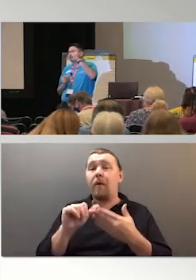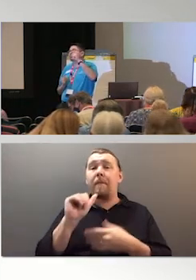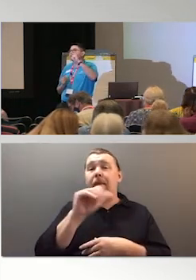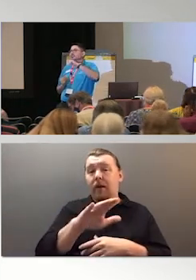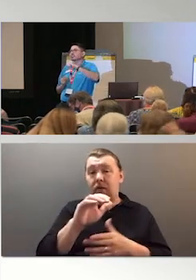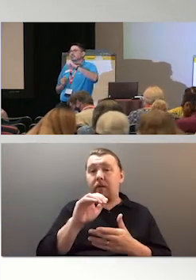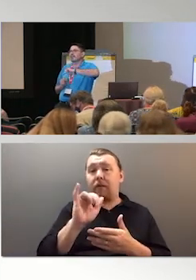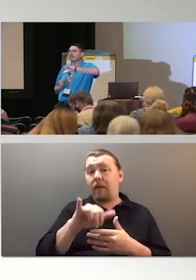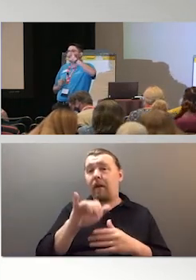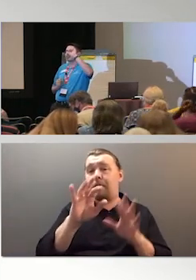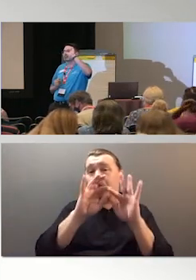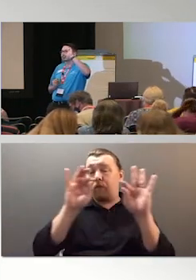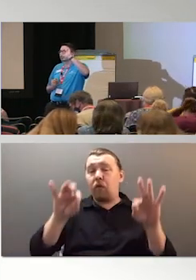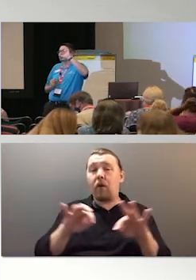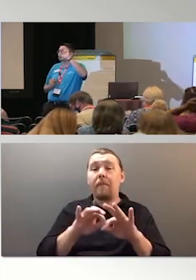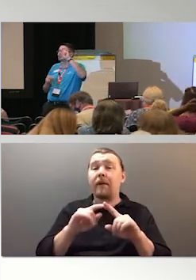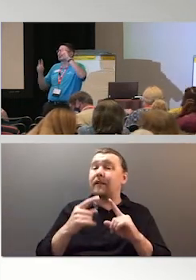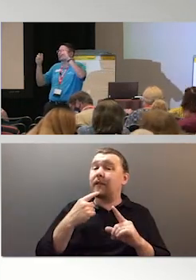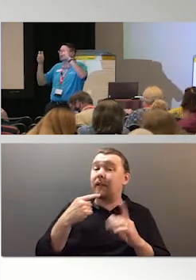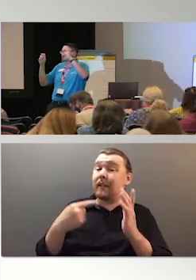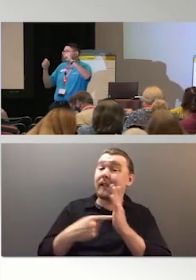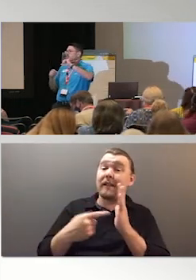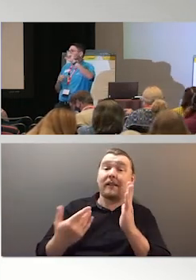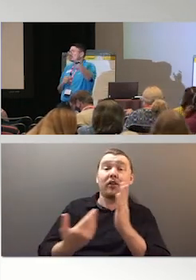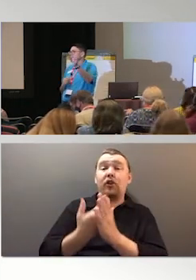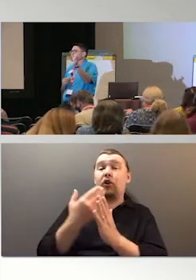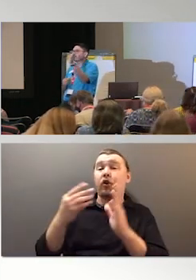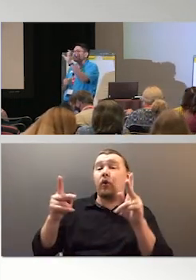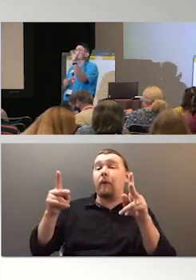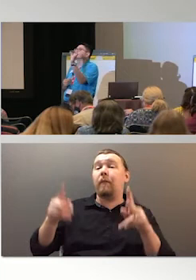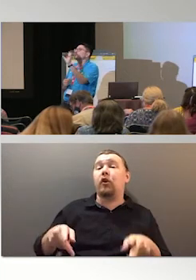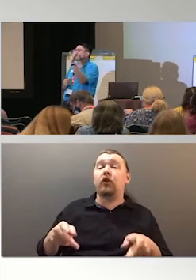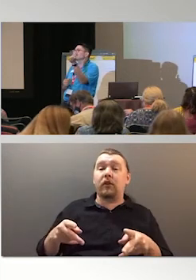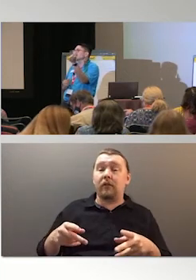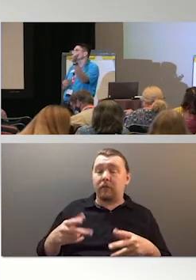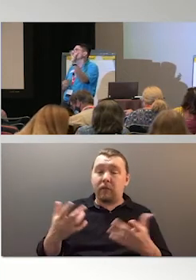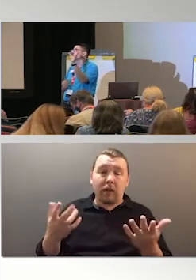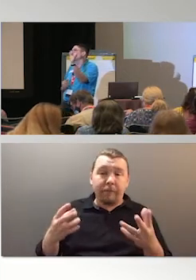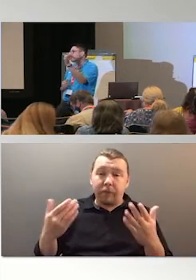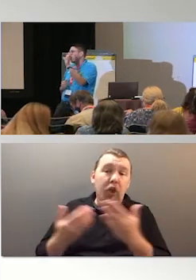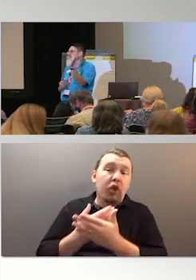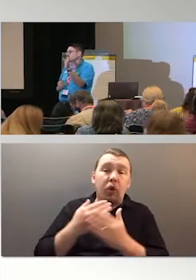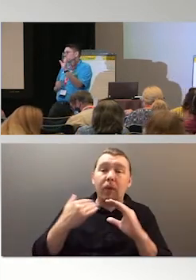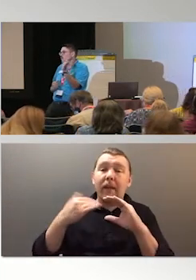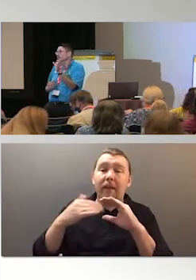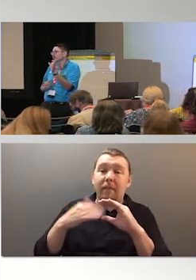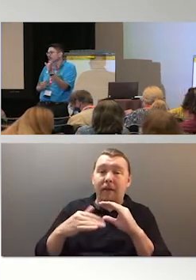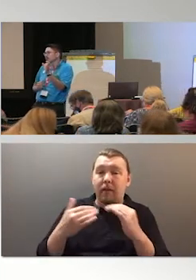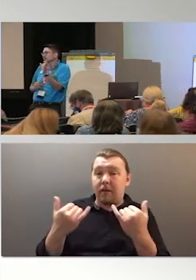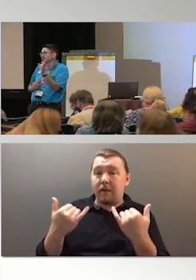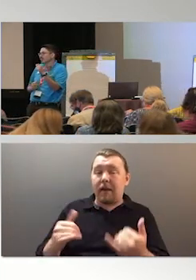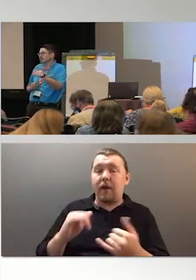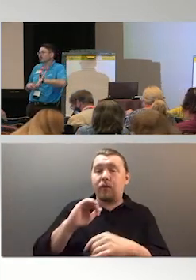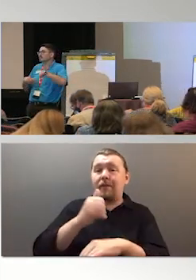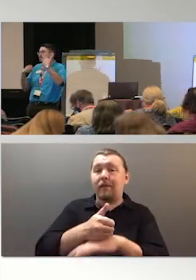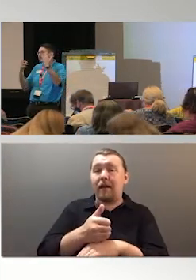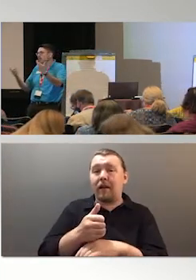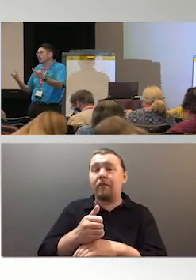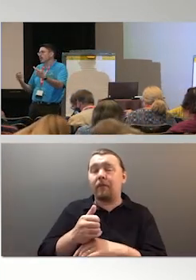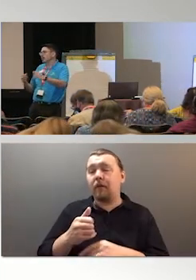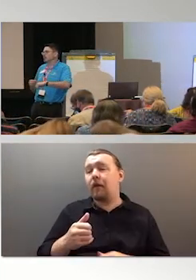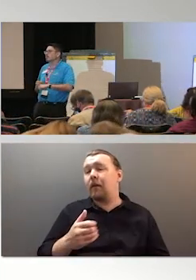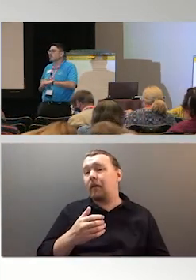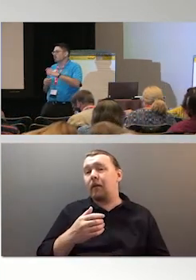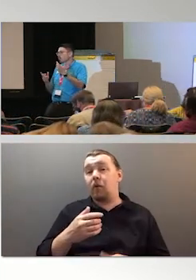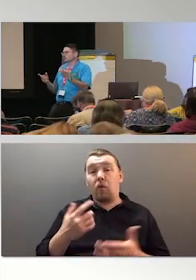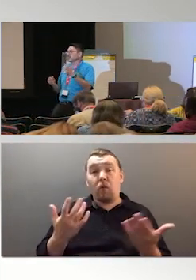But basically, it's going to say, hey, here's the new person, and saying there's basically a new email address we want the account to be set up onto.